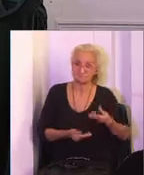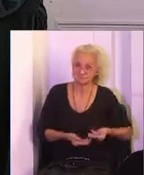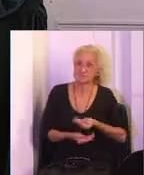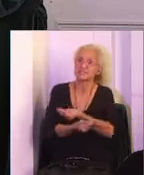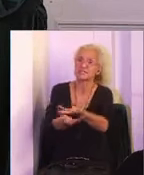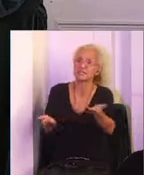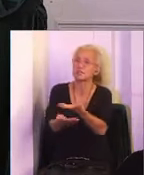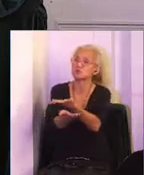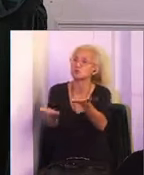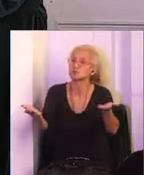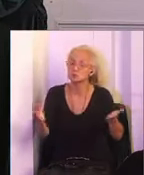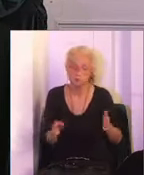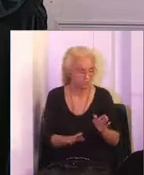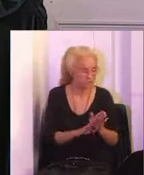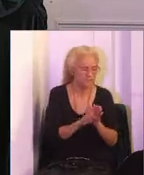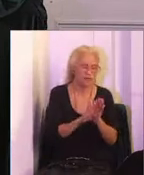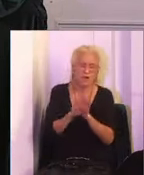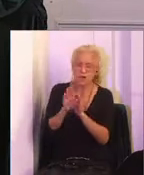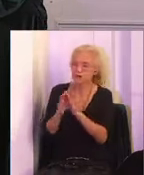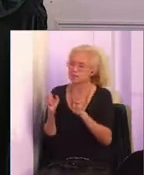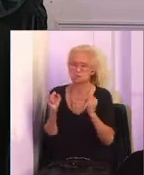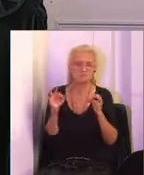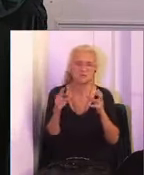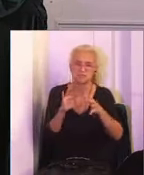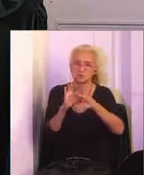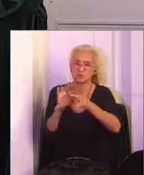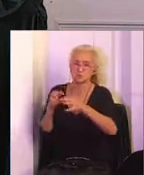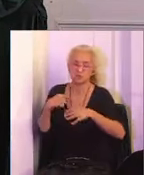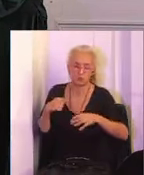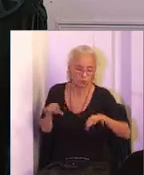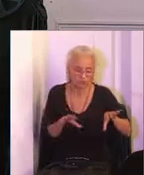build a mighty network of relationships. We do this.